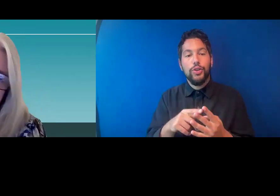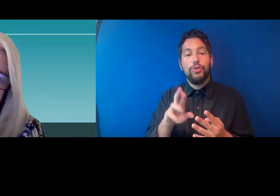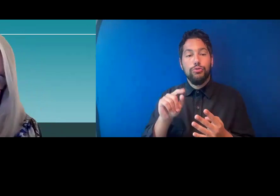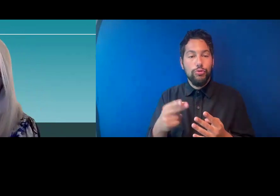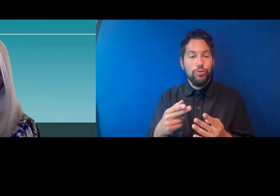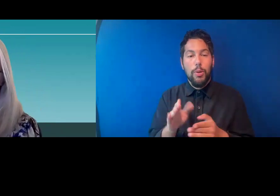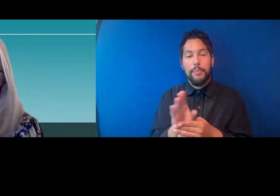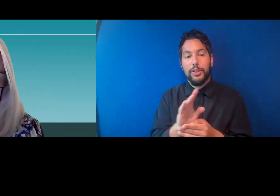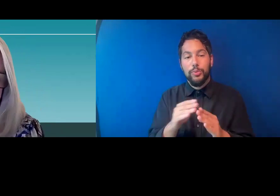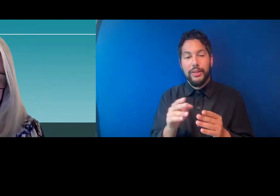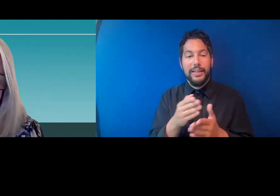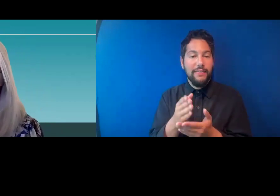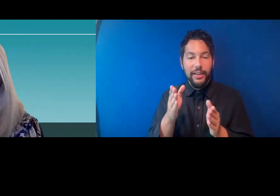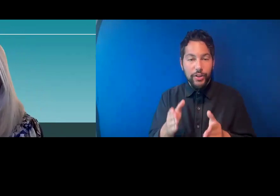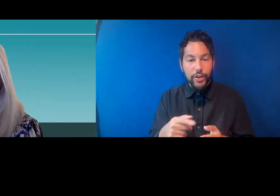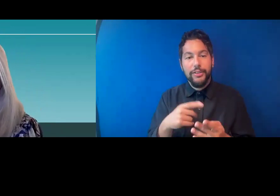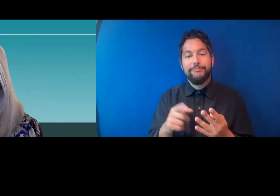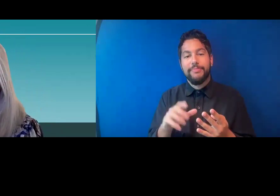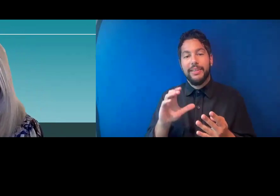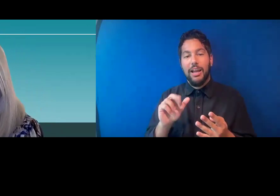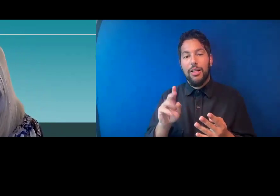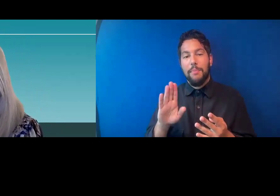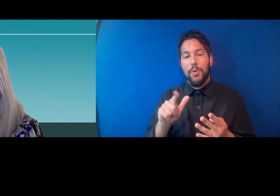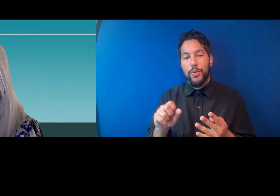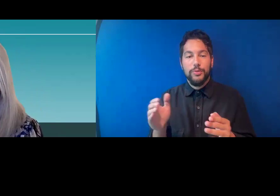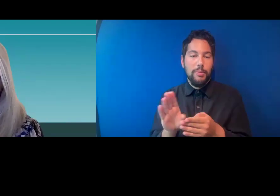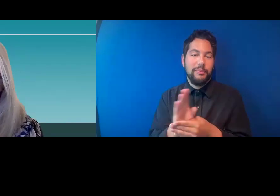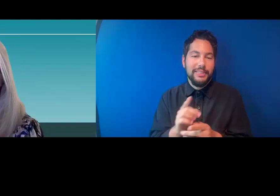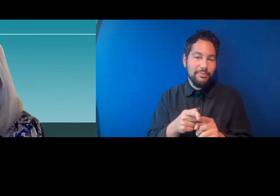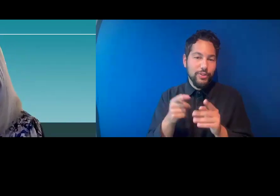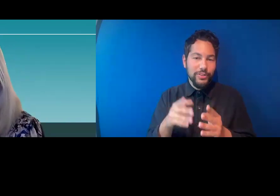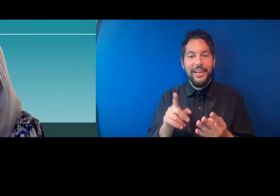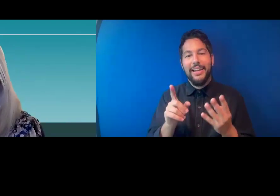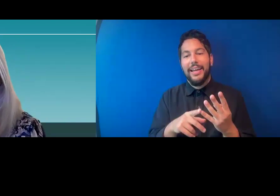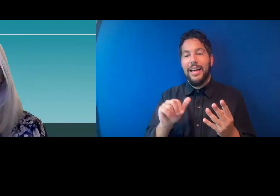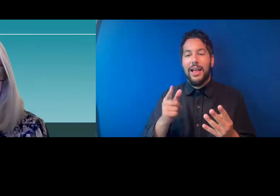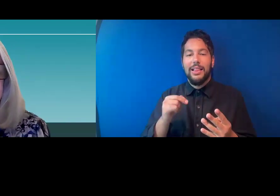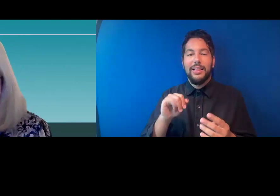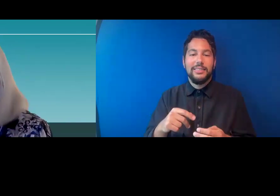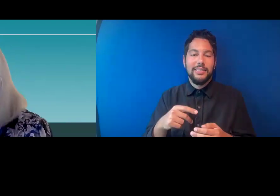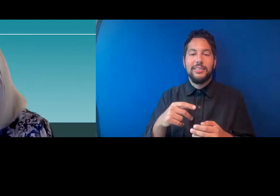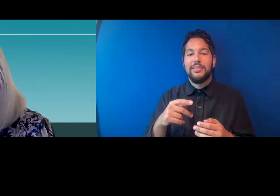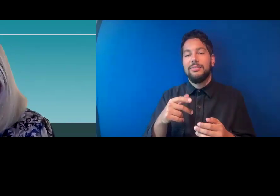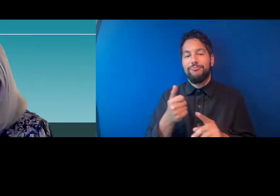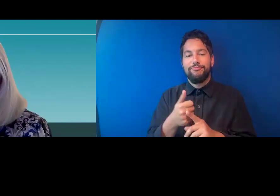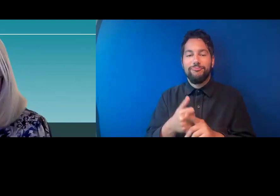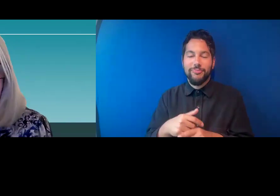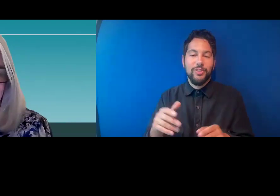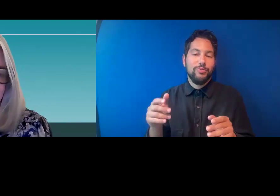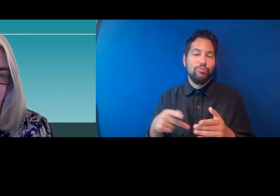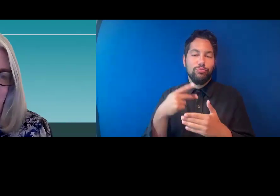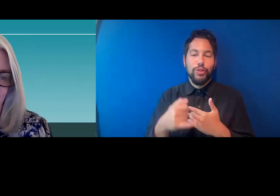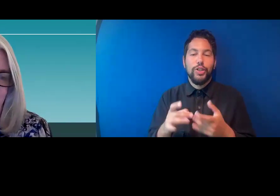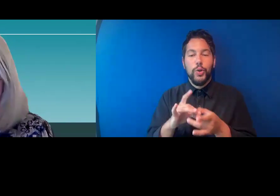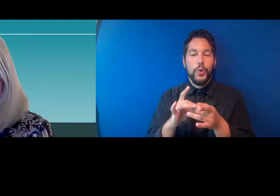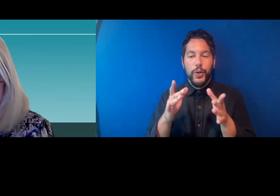Caroline Bolath, the small business specialist. And then we have our wonderful Lexi Jones, our project coordinator, who has been sending you out and will send